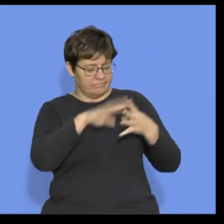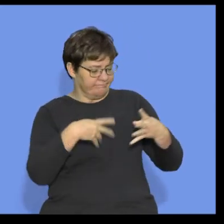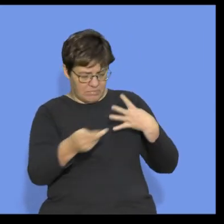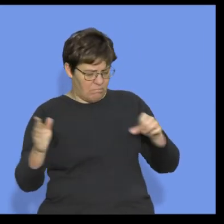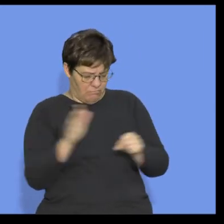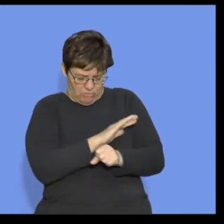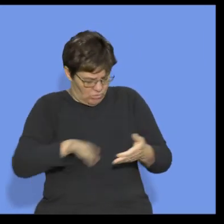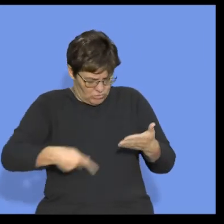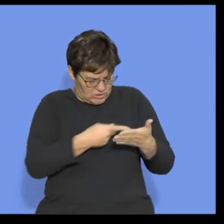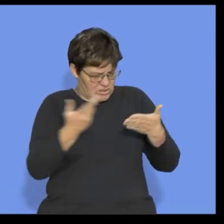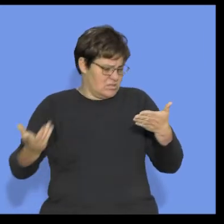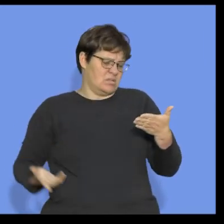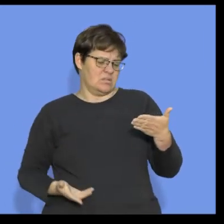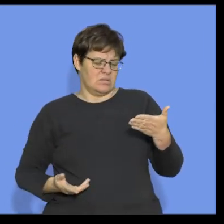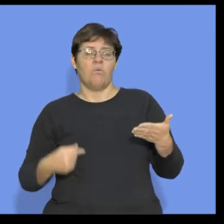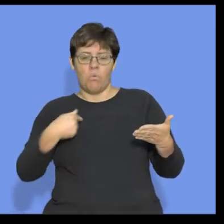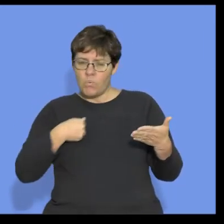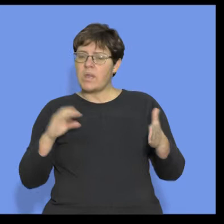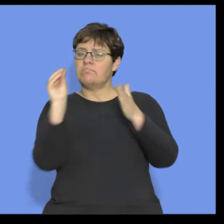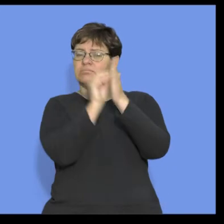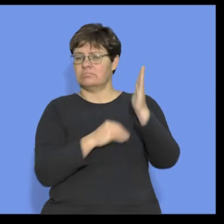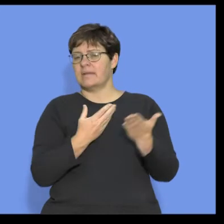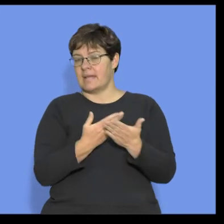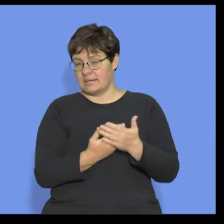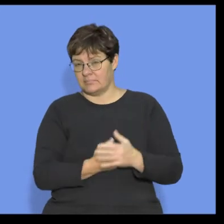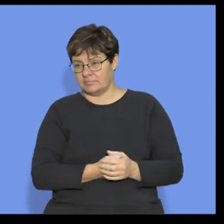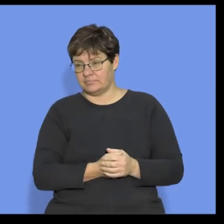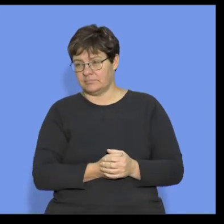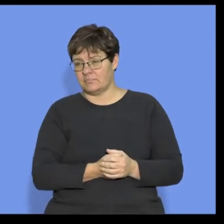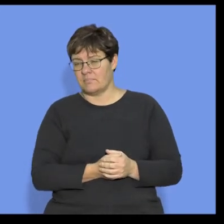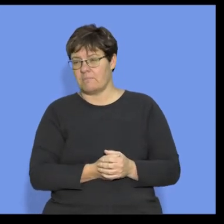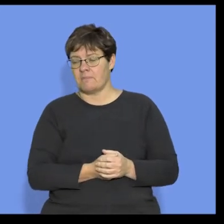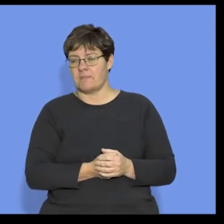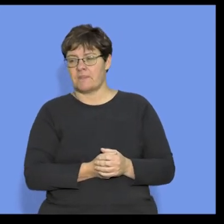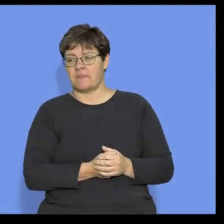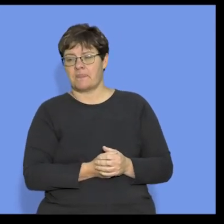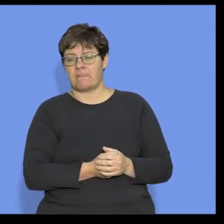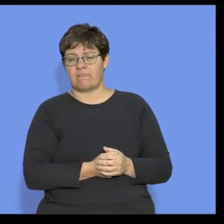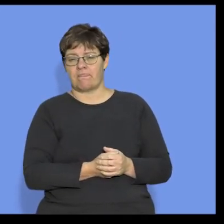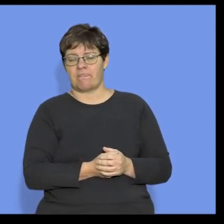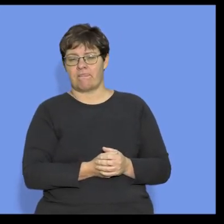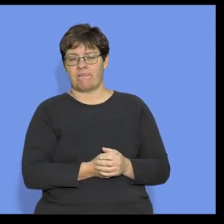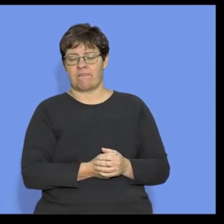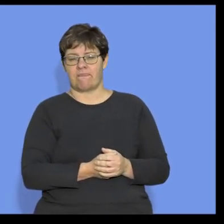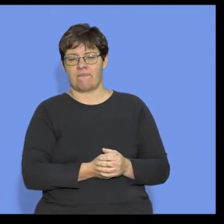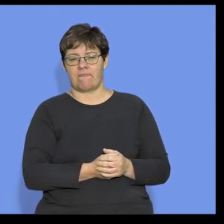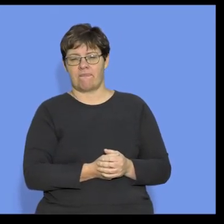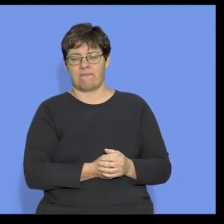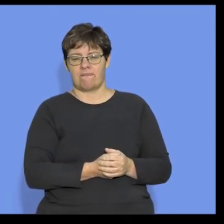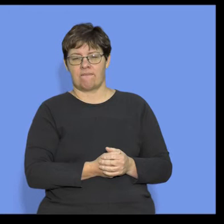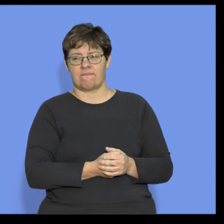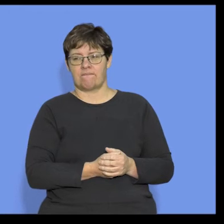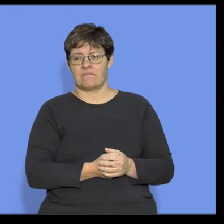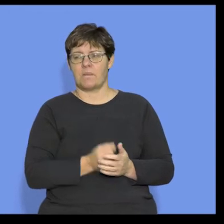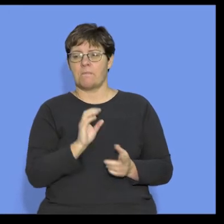incomplete. Yes, I can complete it. How do we complete this? So let's see. Number one, we